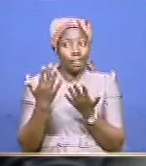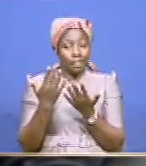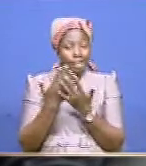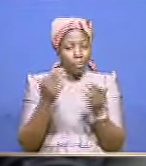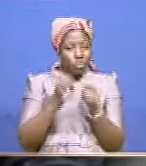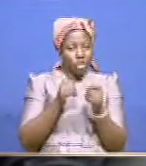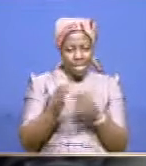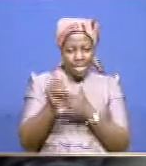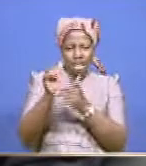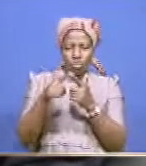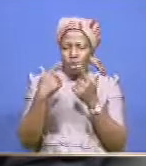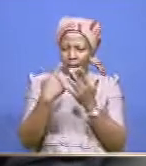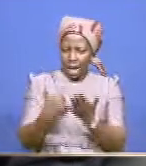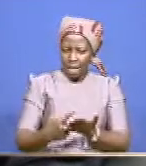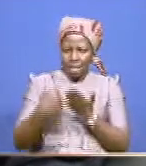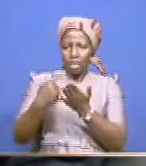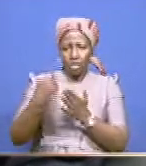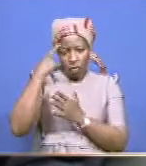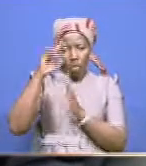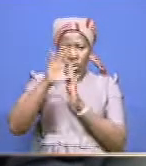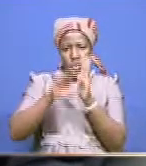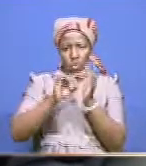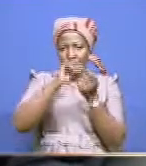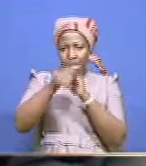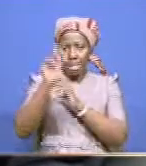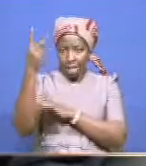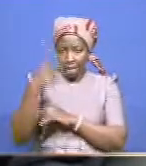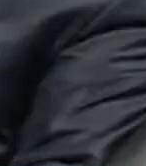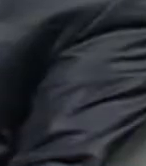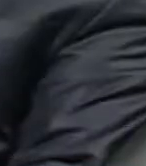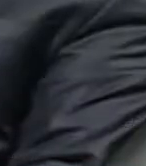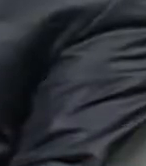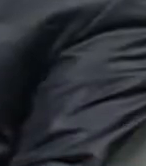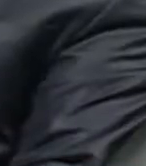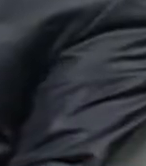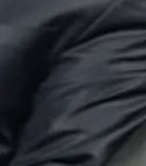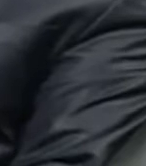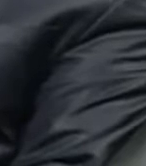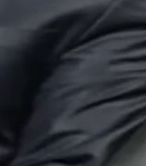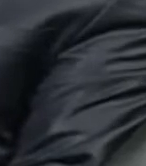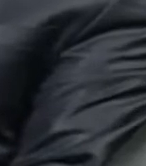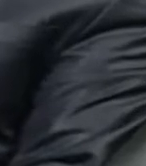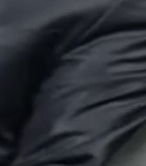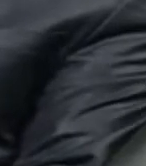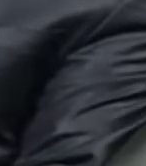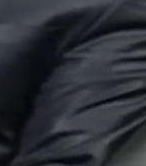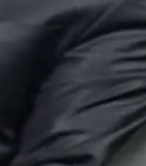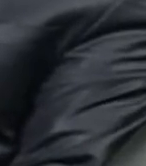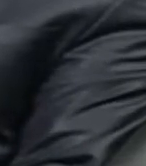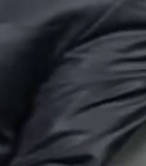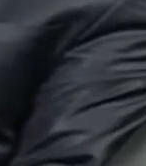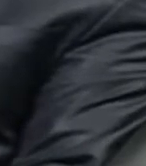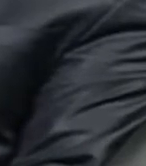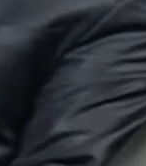debate for a referendum in Kenya. So the debate for referendum in Kenya was triggered by a handshake arising from